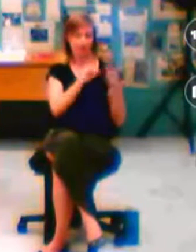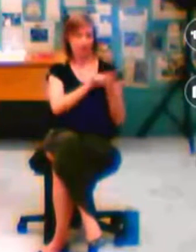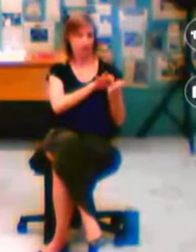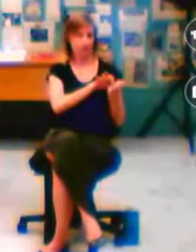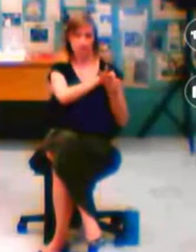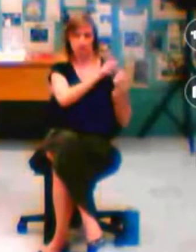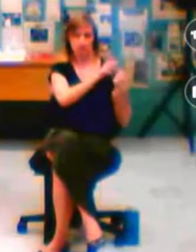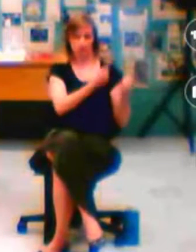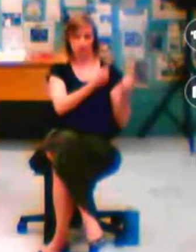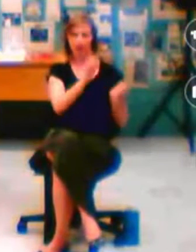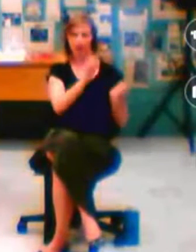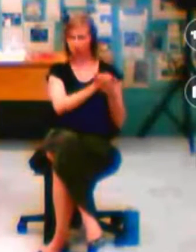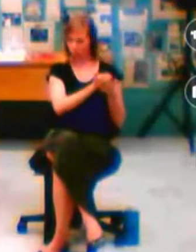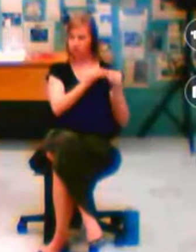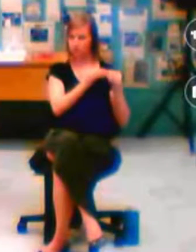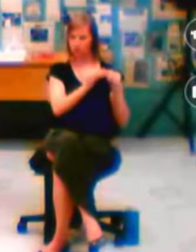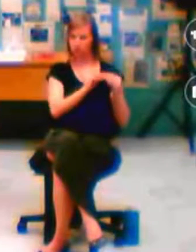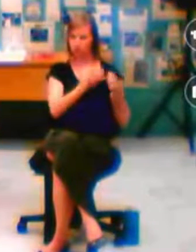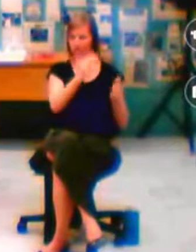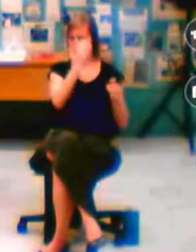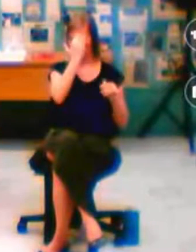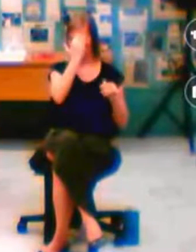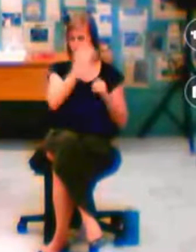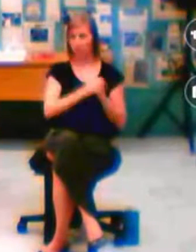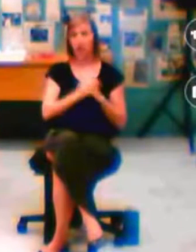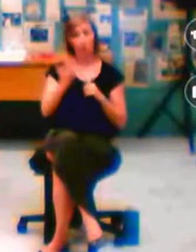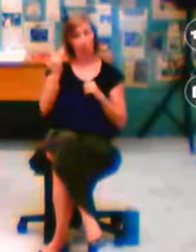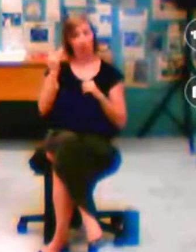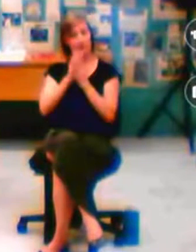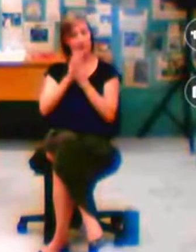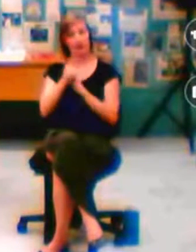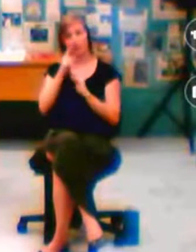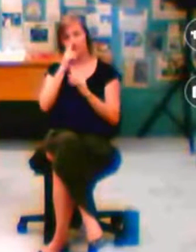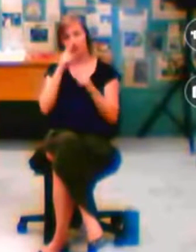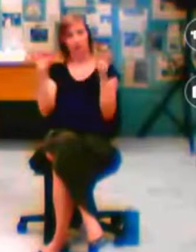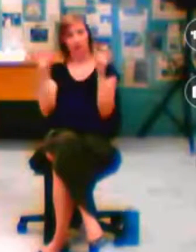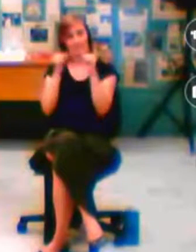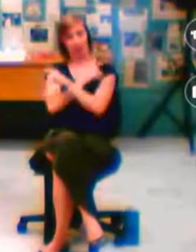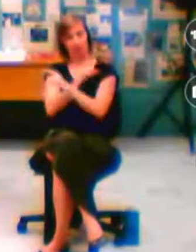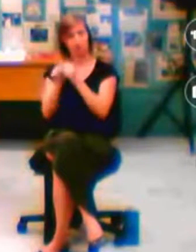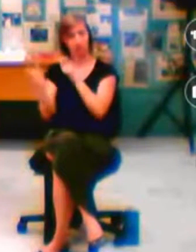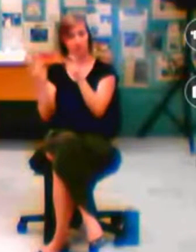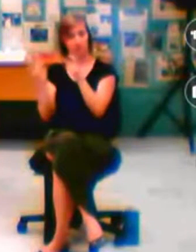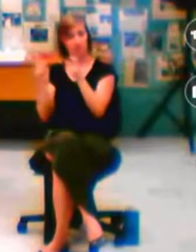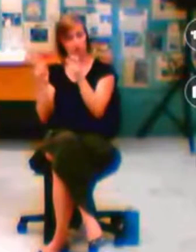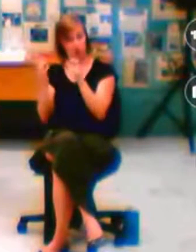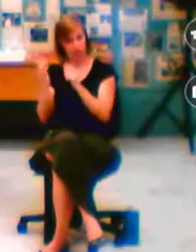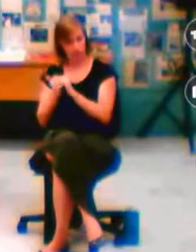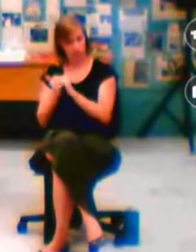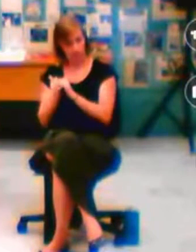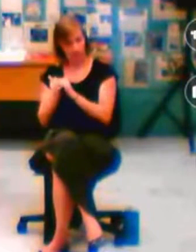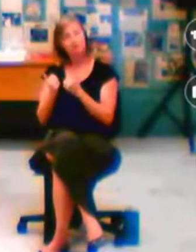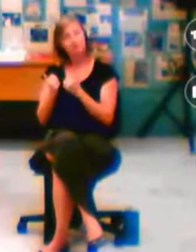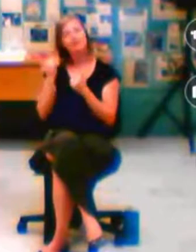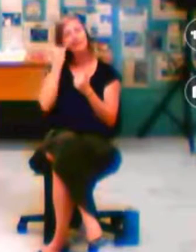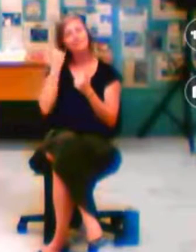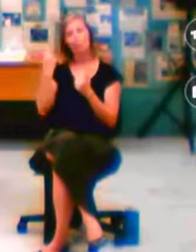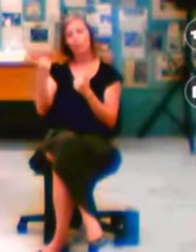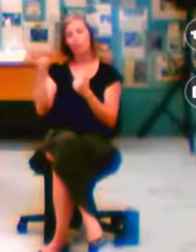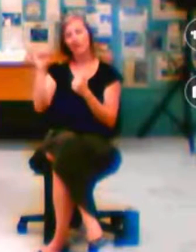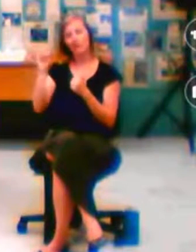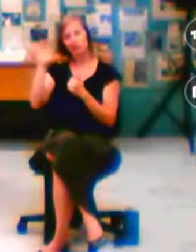database, which already tells us what is the lowest and the most that is paid for different services all across the state. And